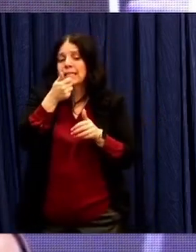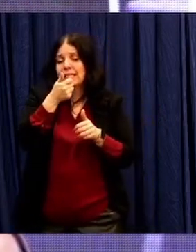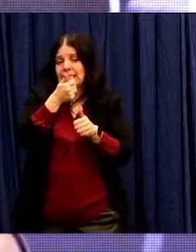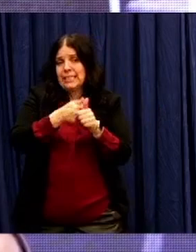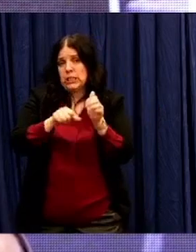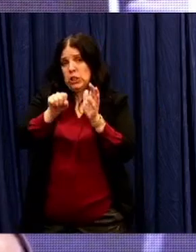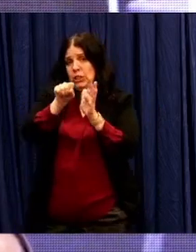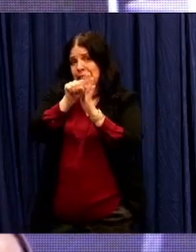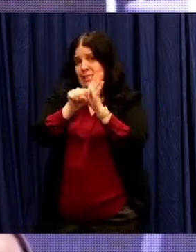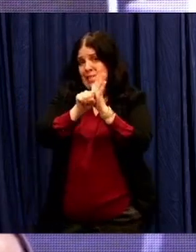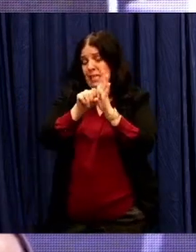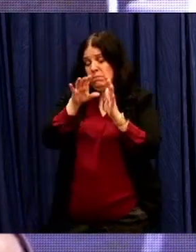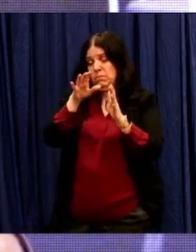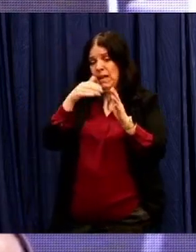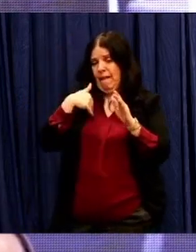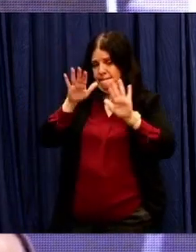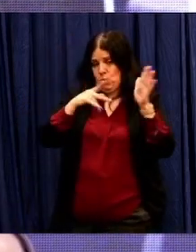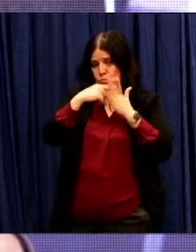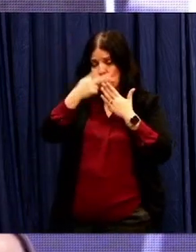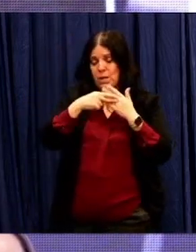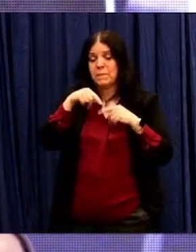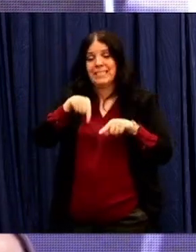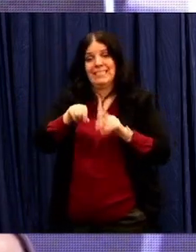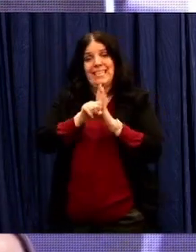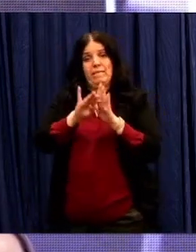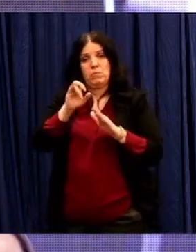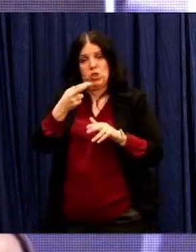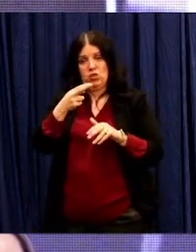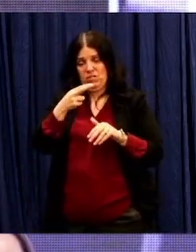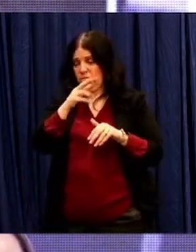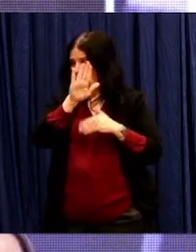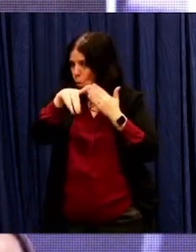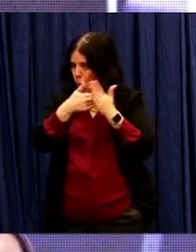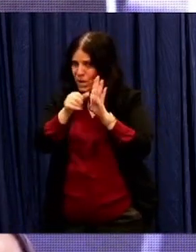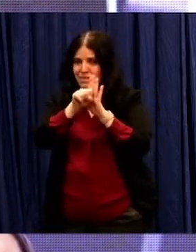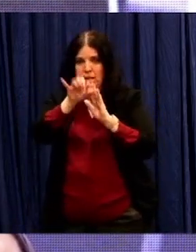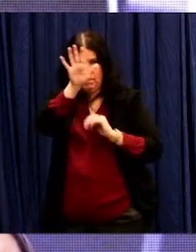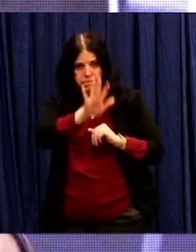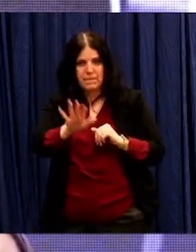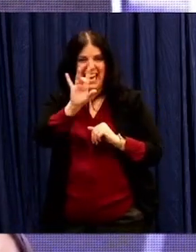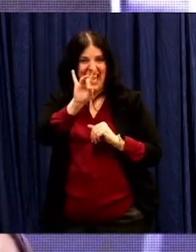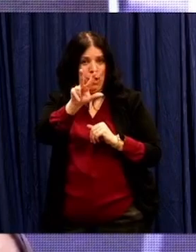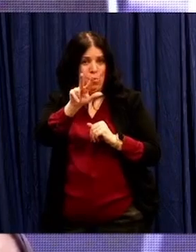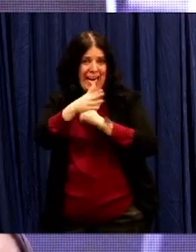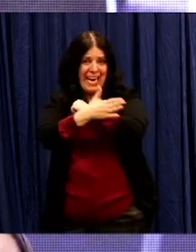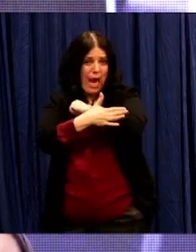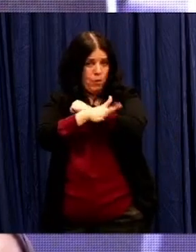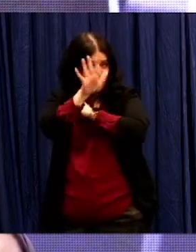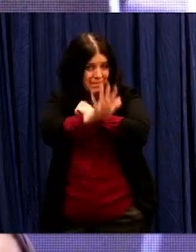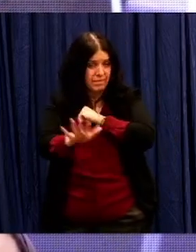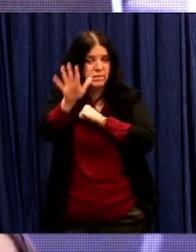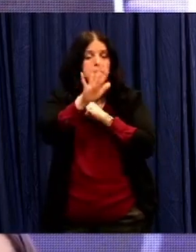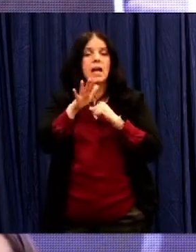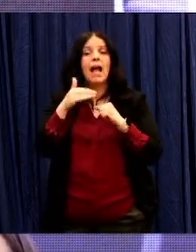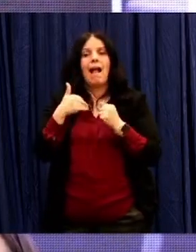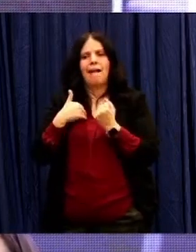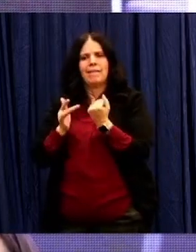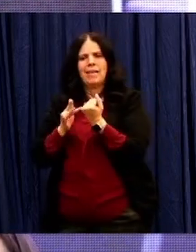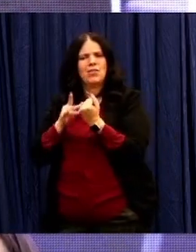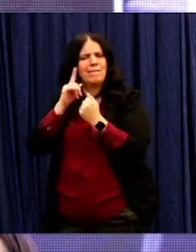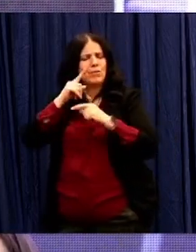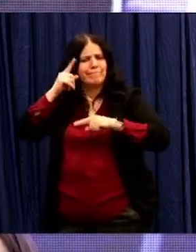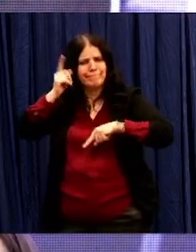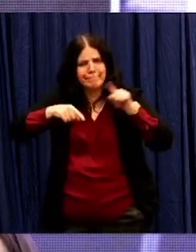83 counties, and individuals can be introduced to a variety of technologies for all populations,